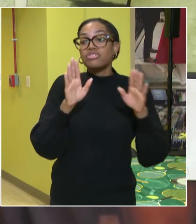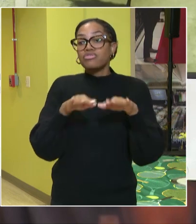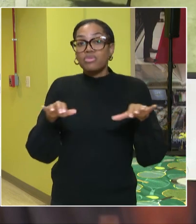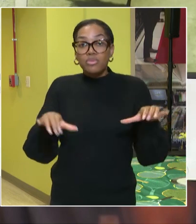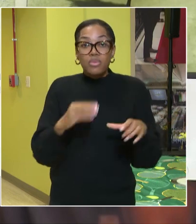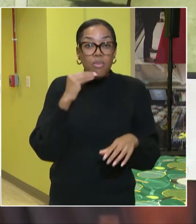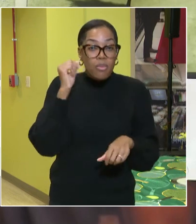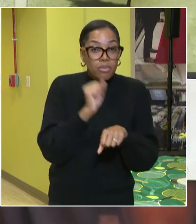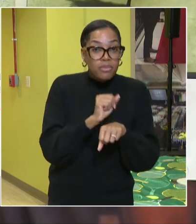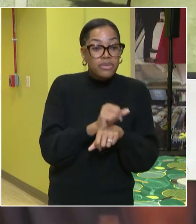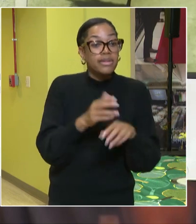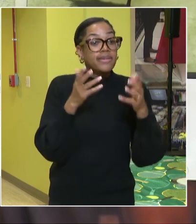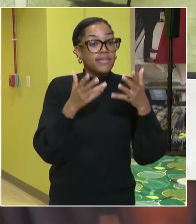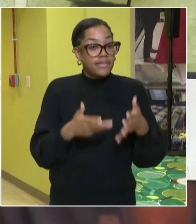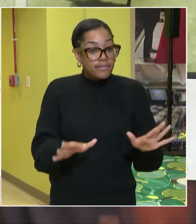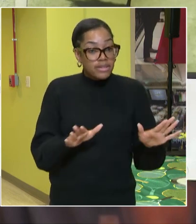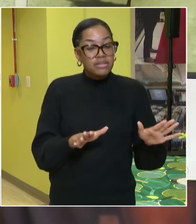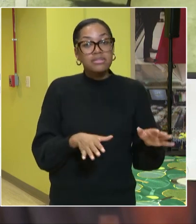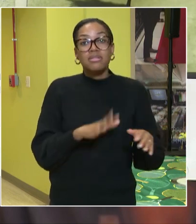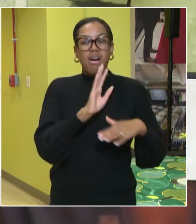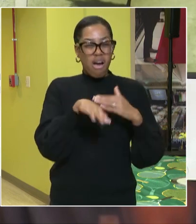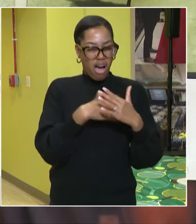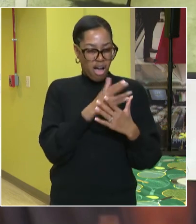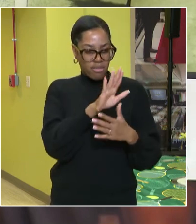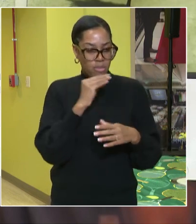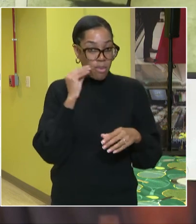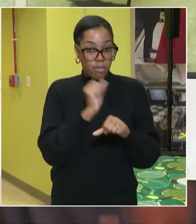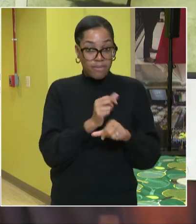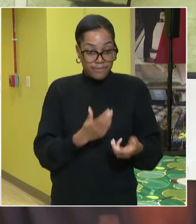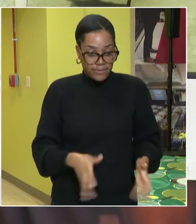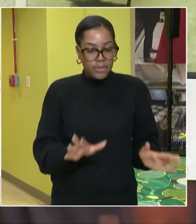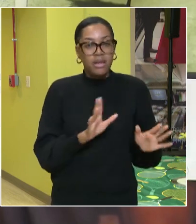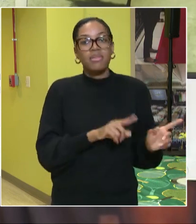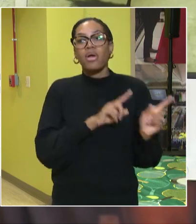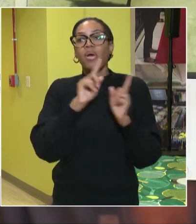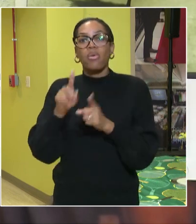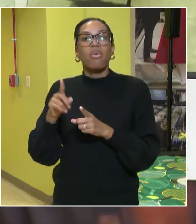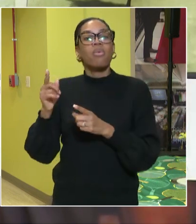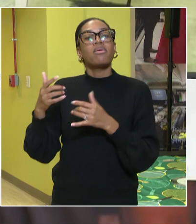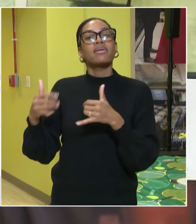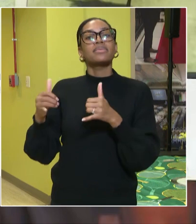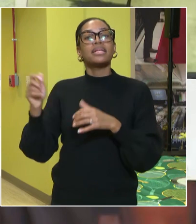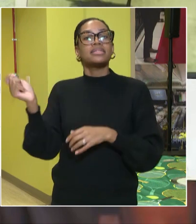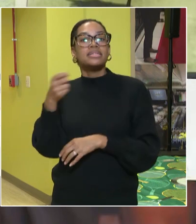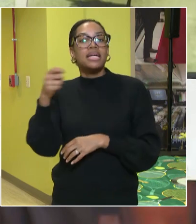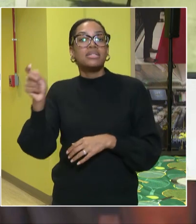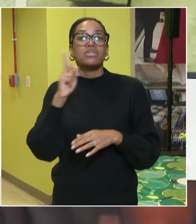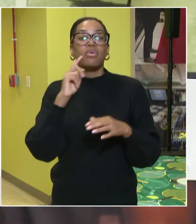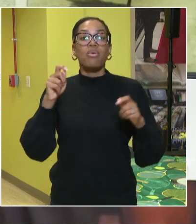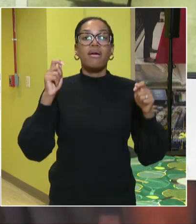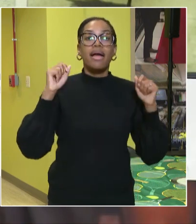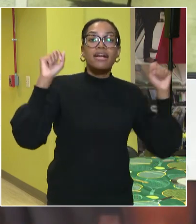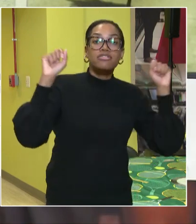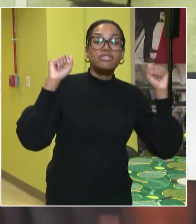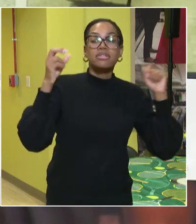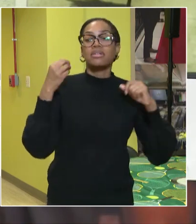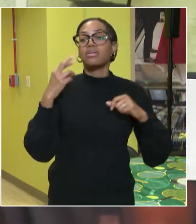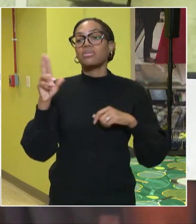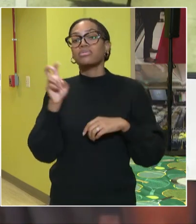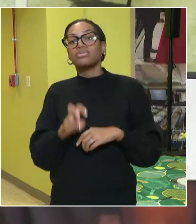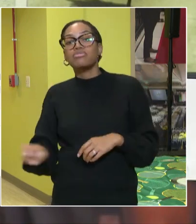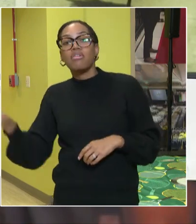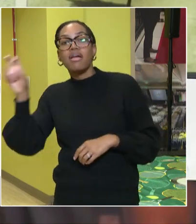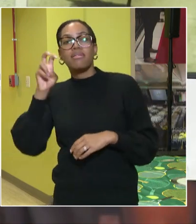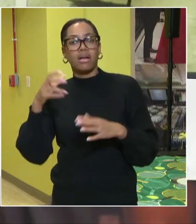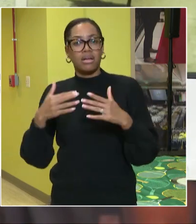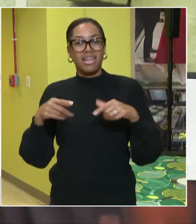when they finish doing that, doing all of that, then they go play tennis, or they do exercise, or they travel. This is